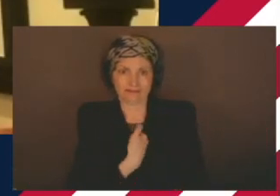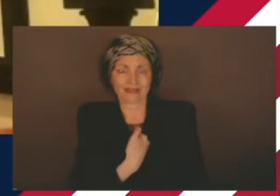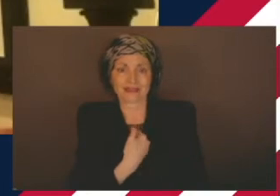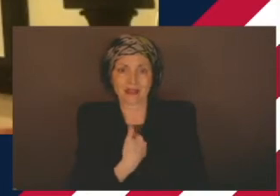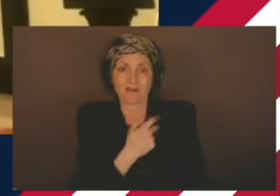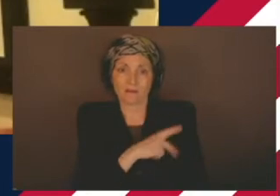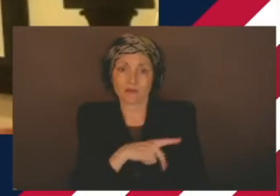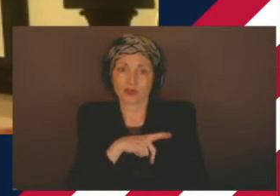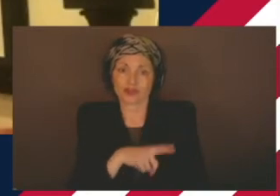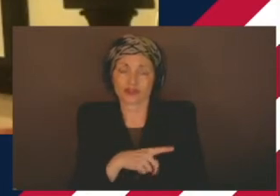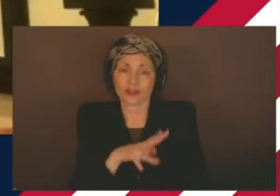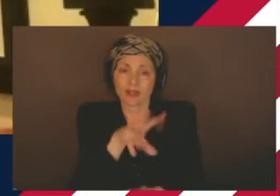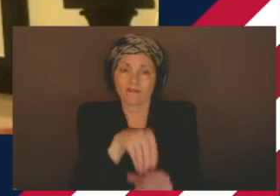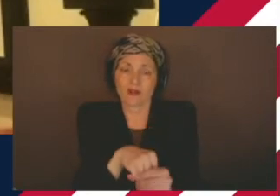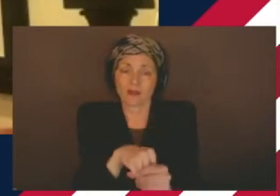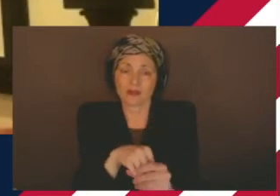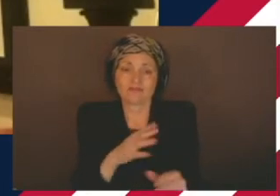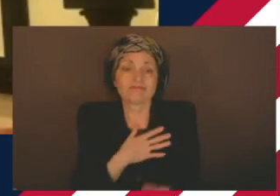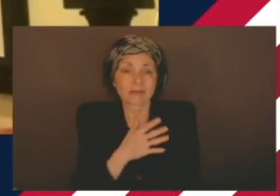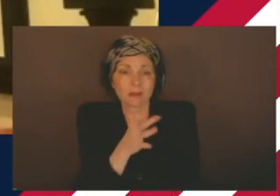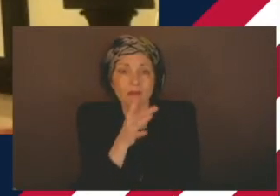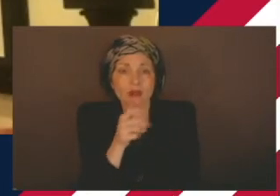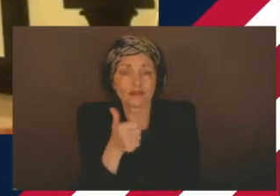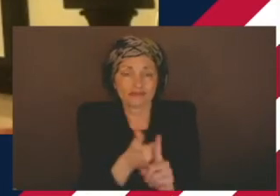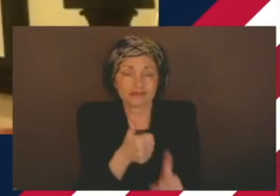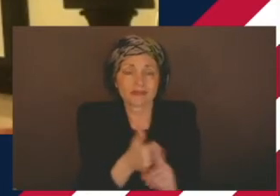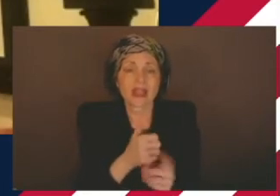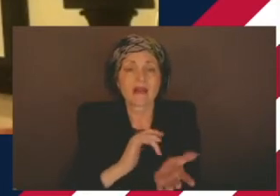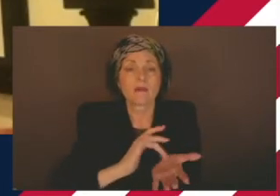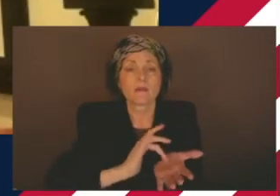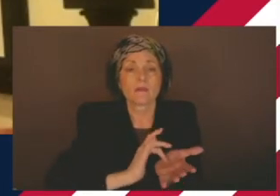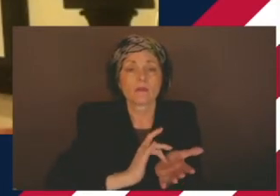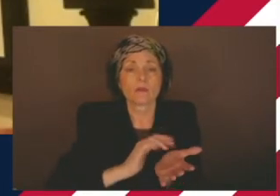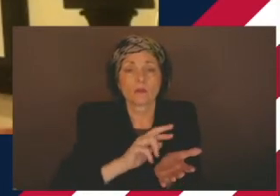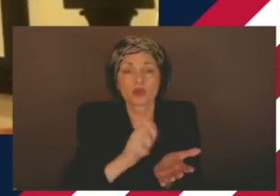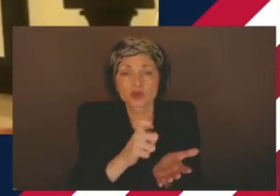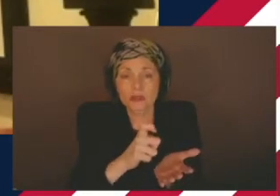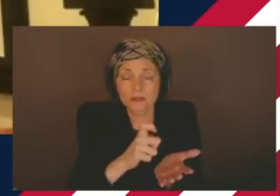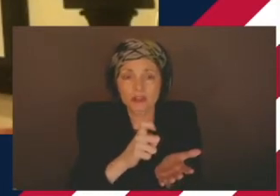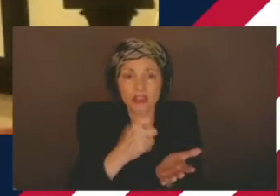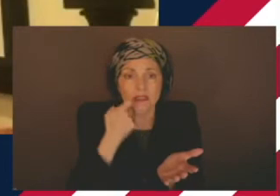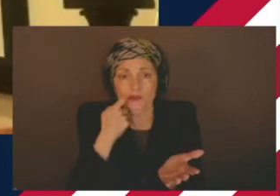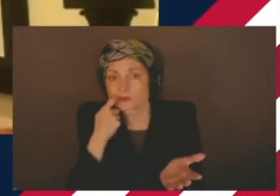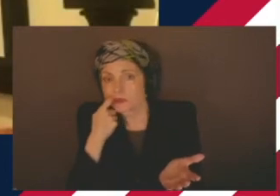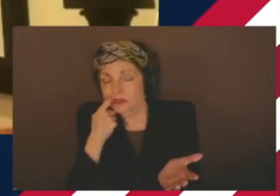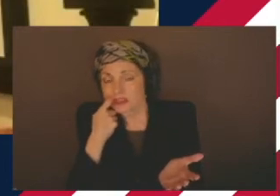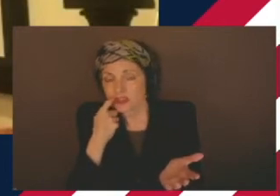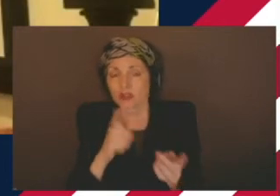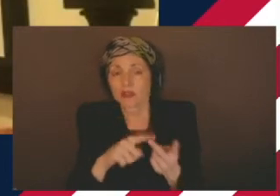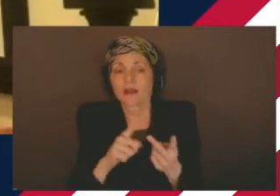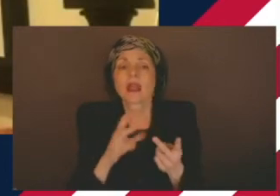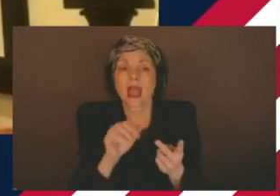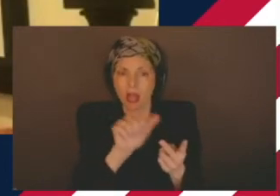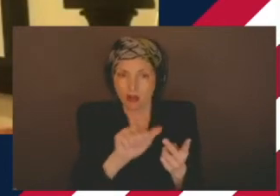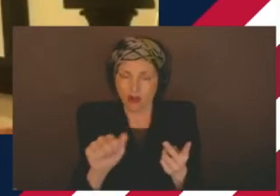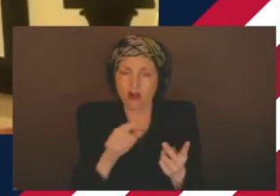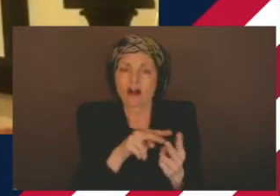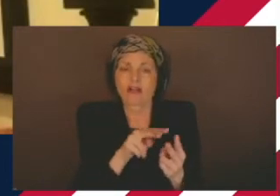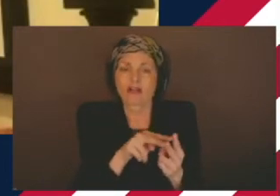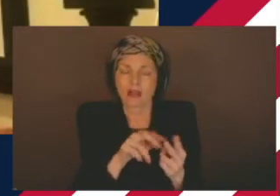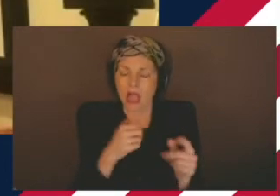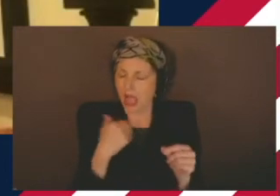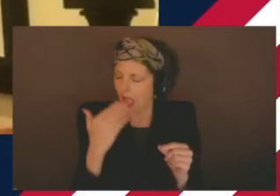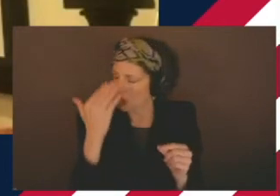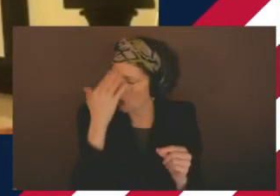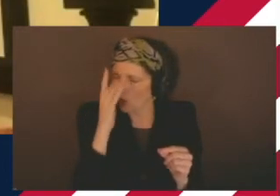from alcoholism and prescription drug addiction, and I know the pain, I know the challenge, and I know that the